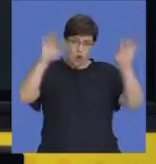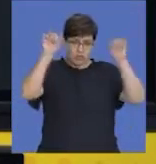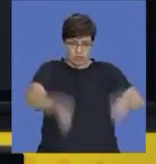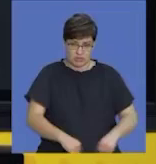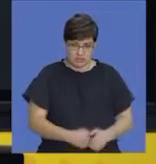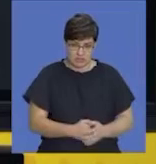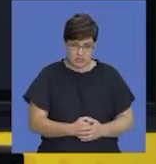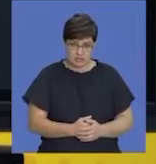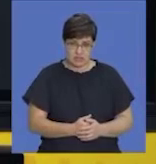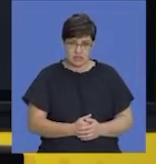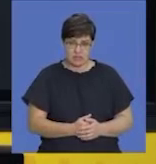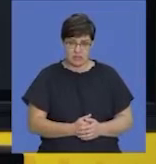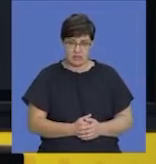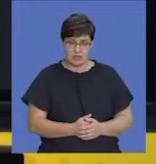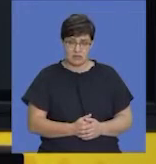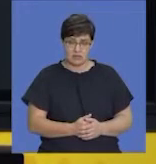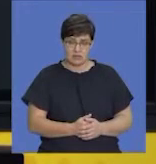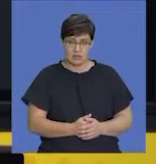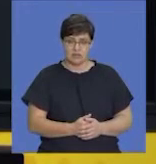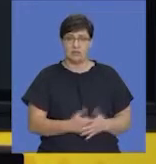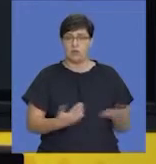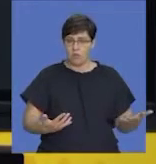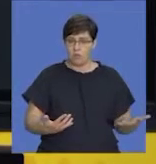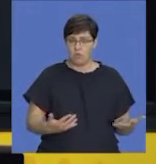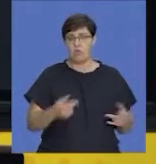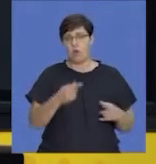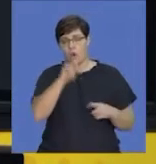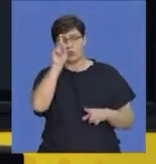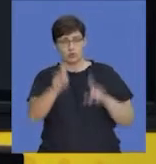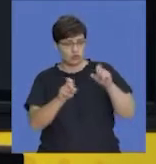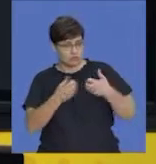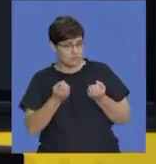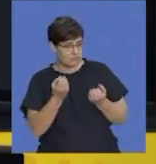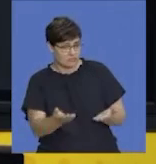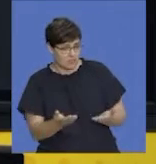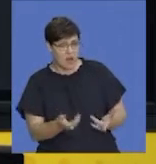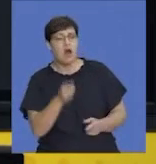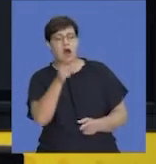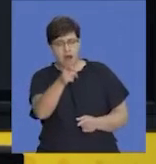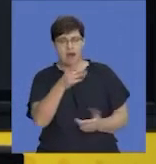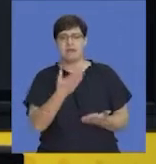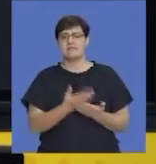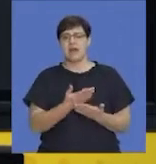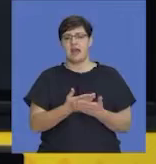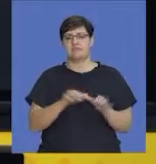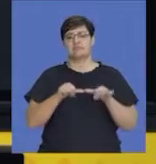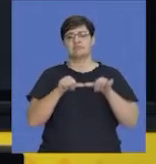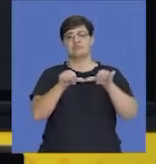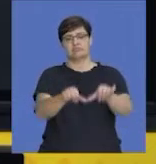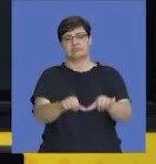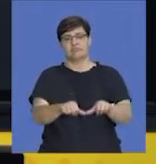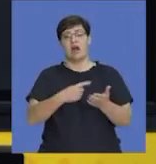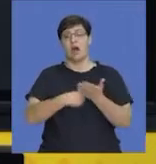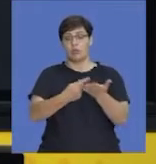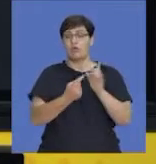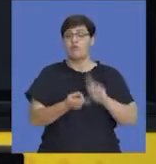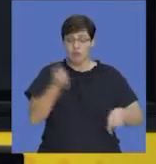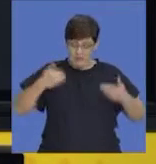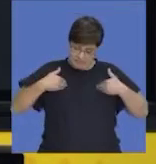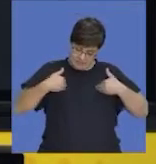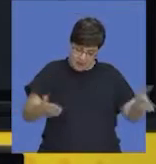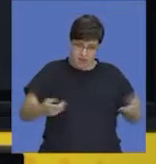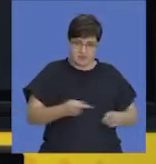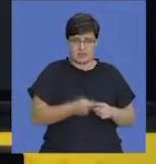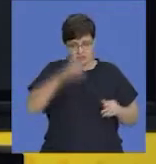the points provided or the question provided, that you are able to maintain that argument from the introduction right down